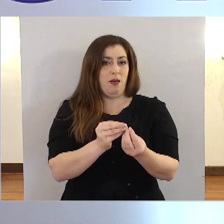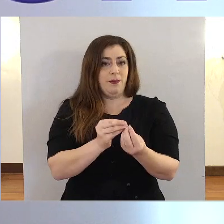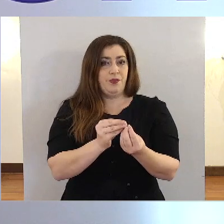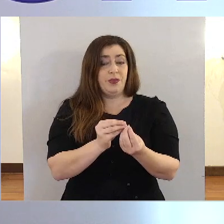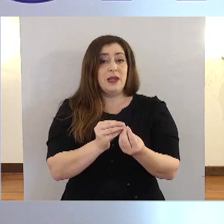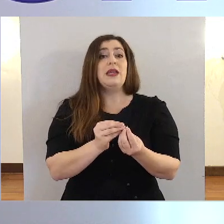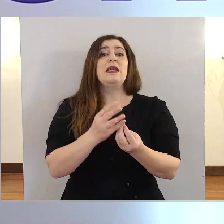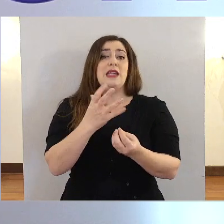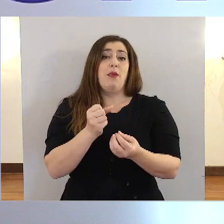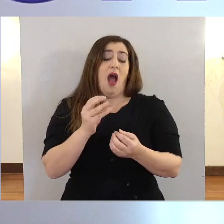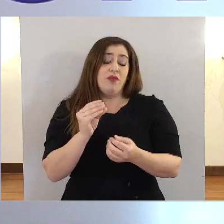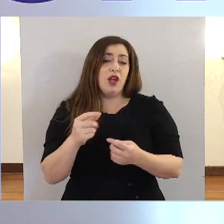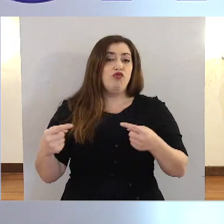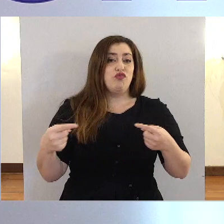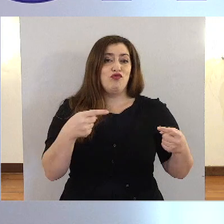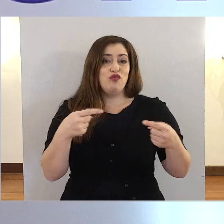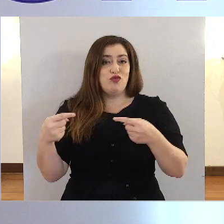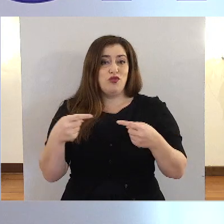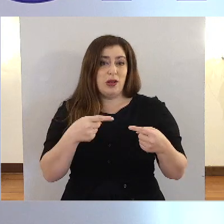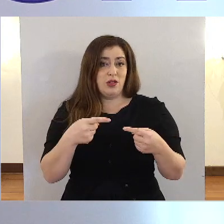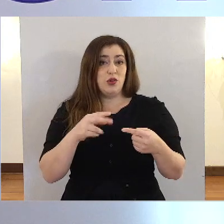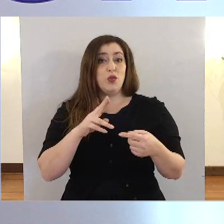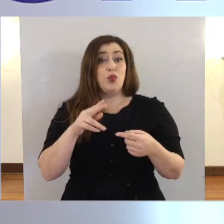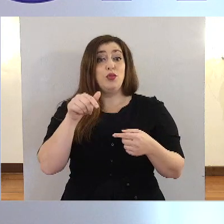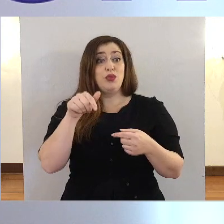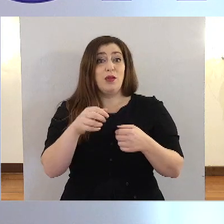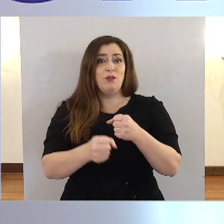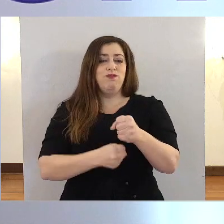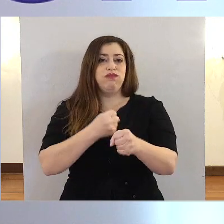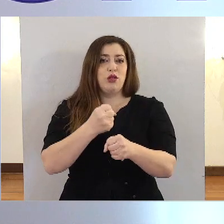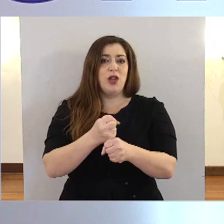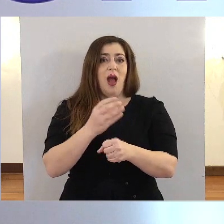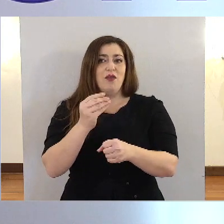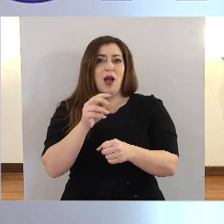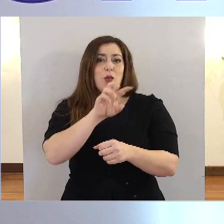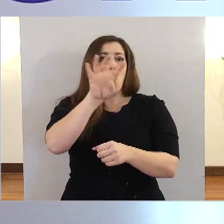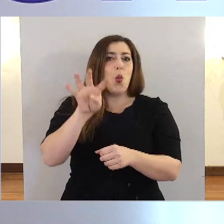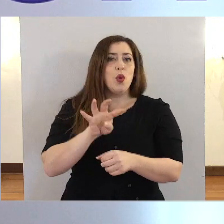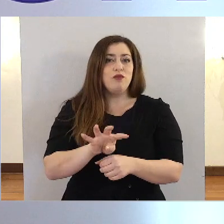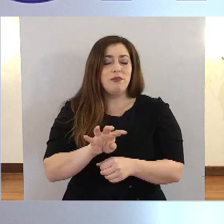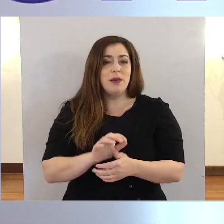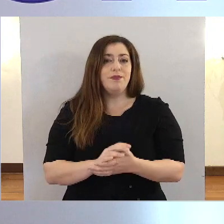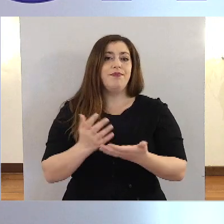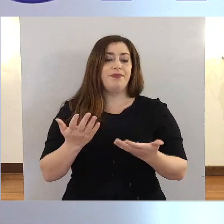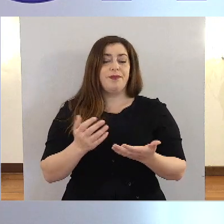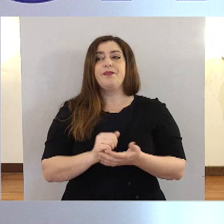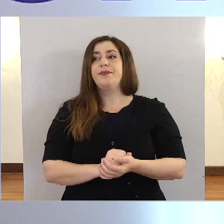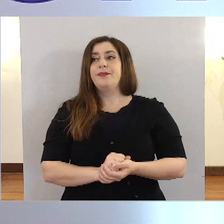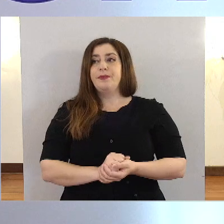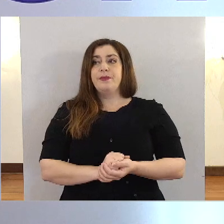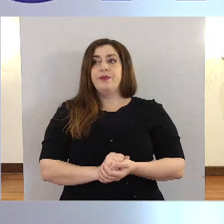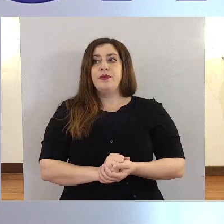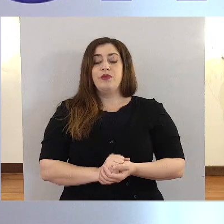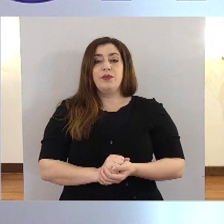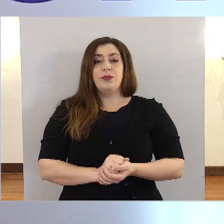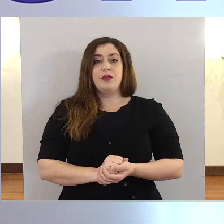particular implications for a project whose main stakeholders and trainees were those working in the health sector. These were